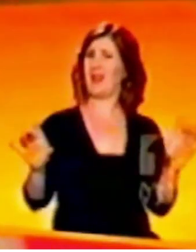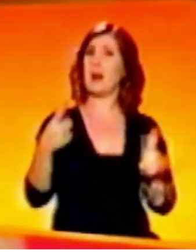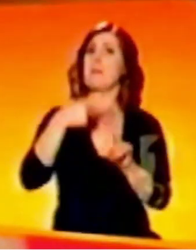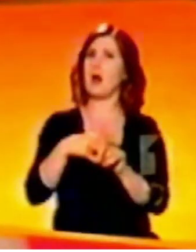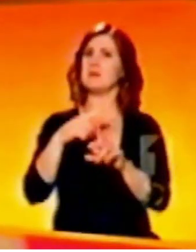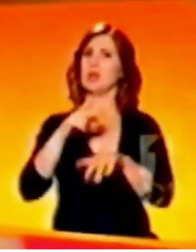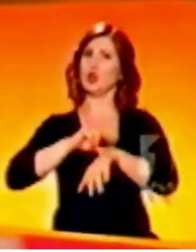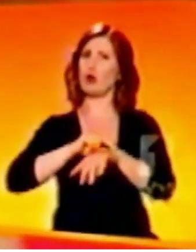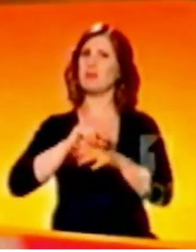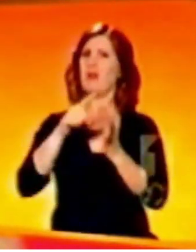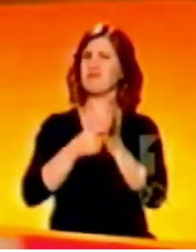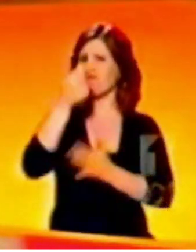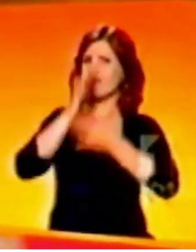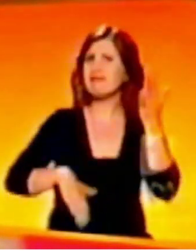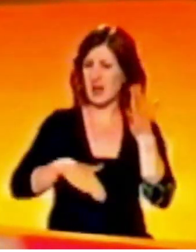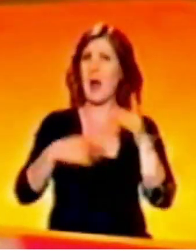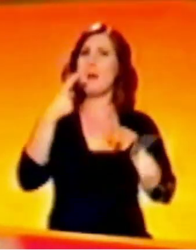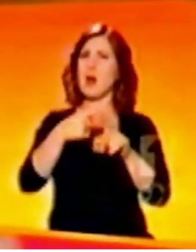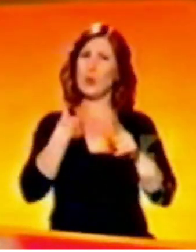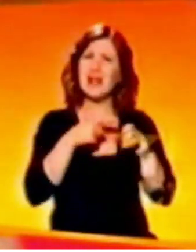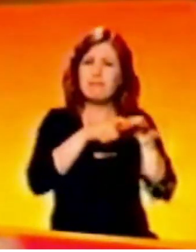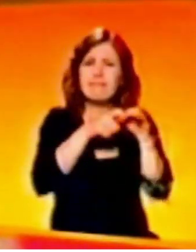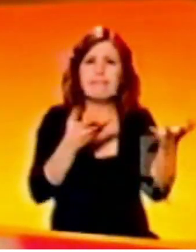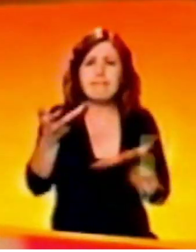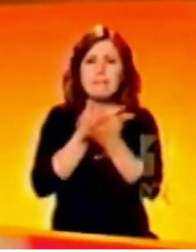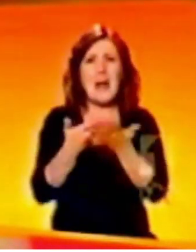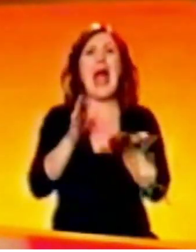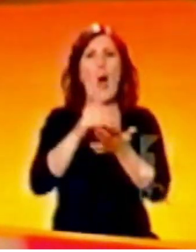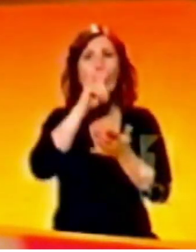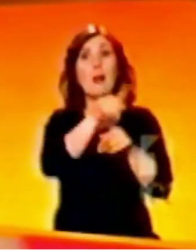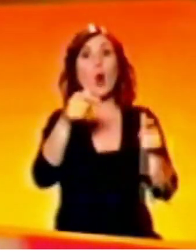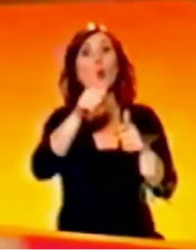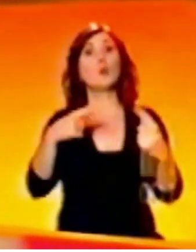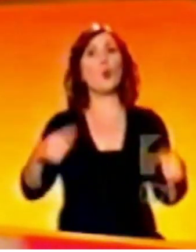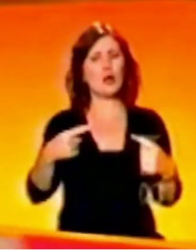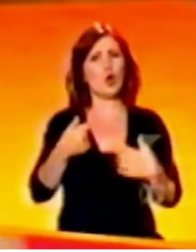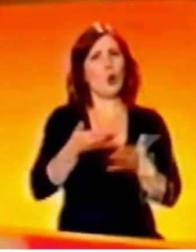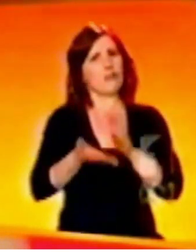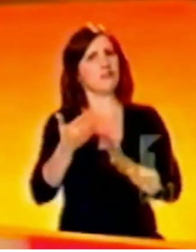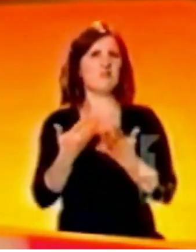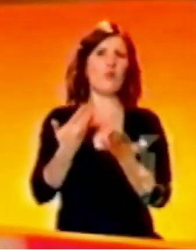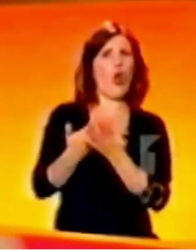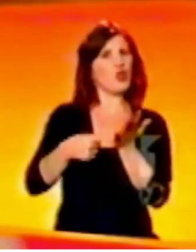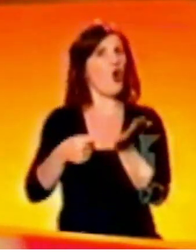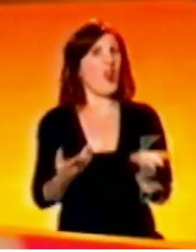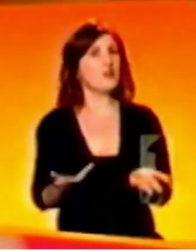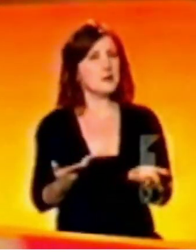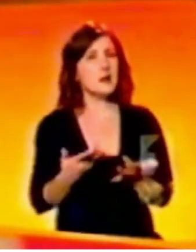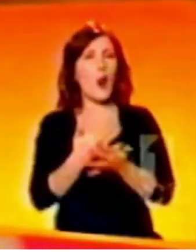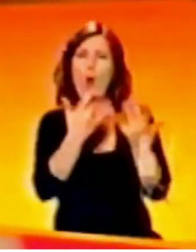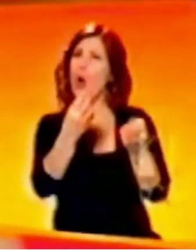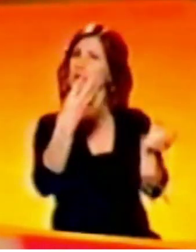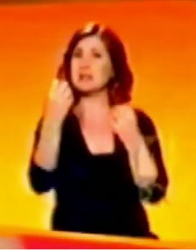discussion how evacuation is done for people living on a wheelchair. So all of this had been done, and a lot of people what they said